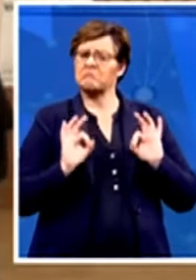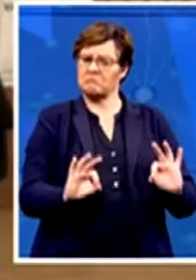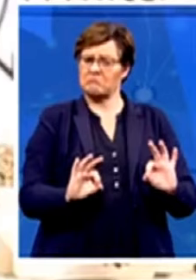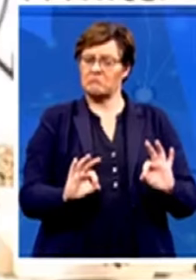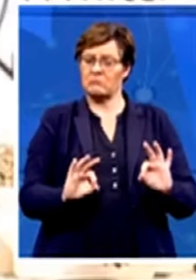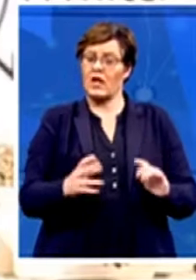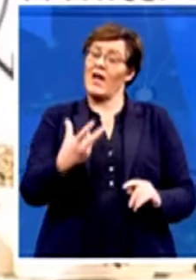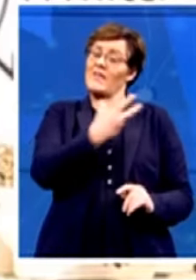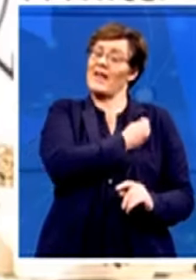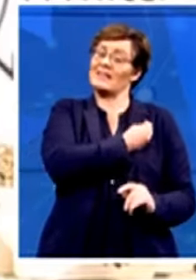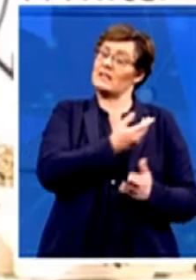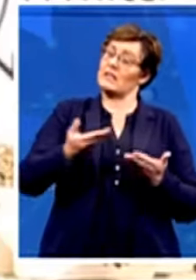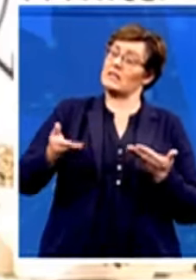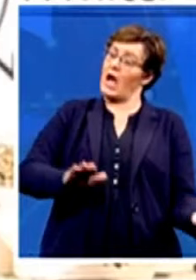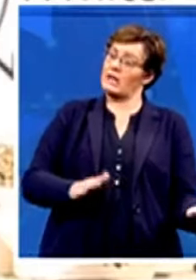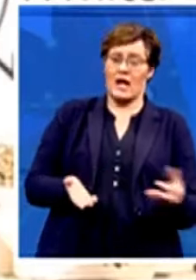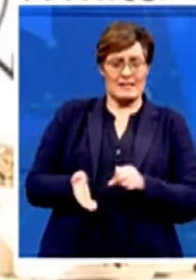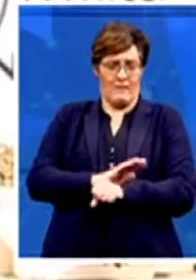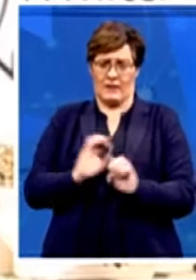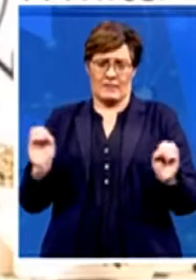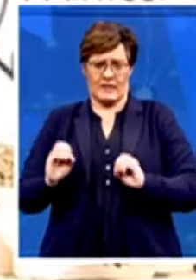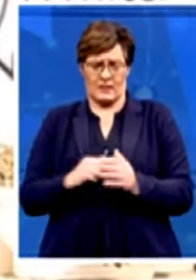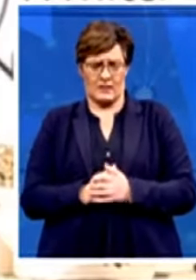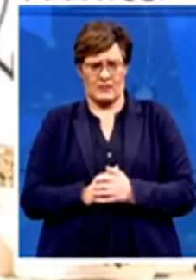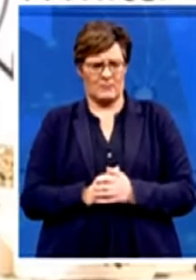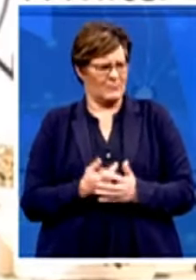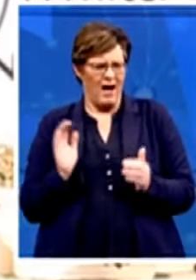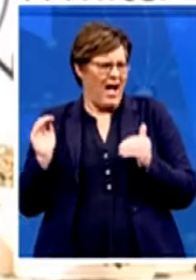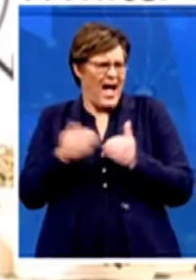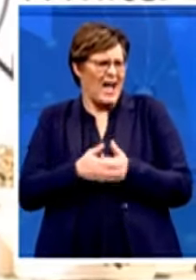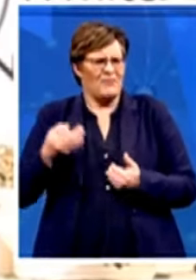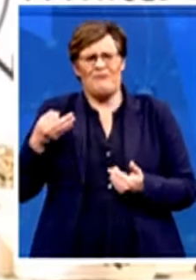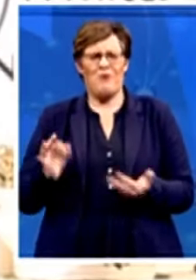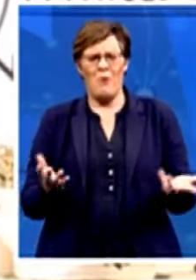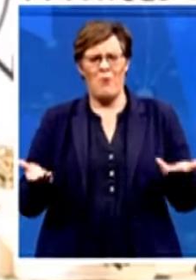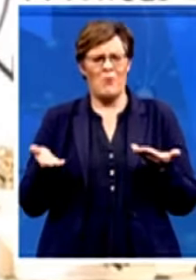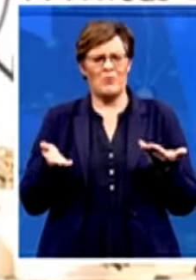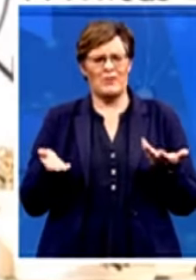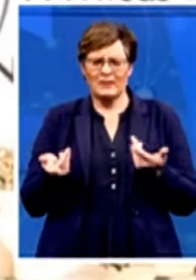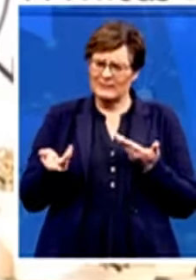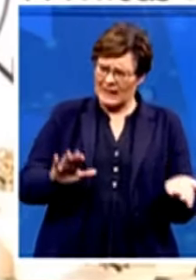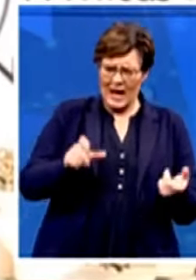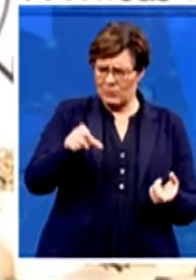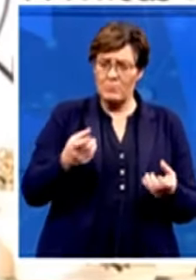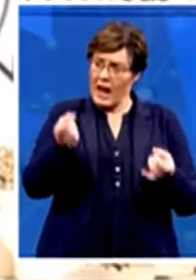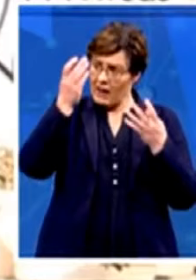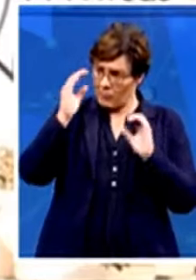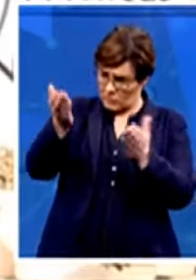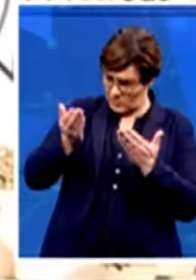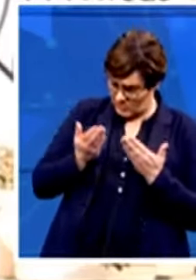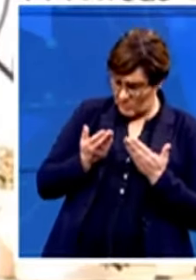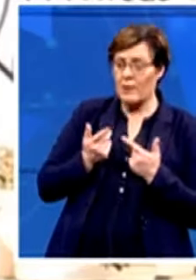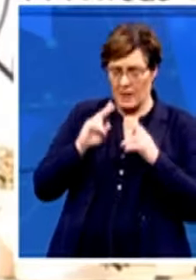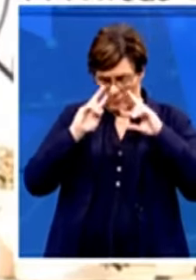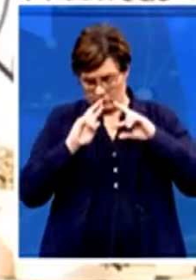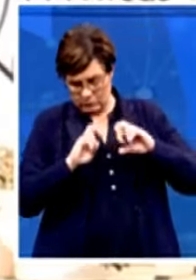up. We have no reason to hide any deaths. When we have information and when it's been thoroughly investigated, if there is a causal